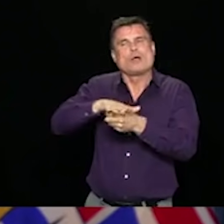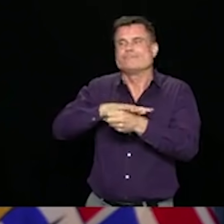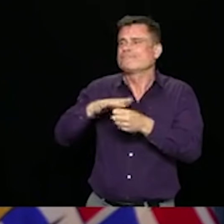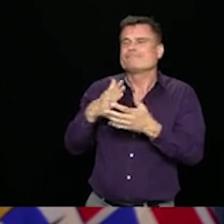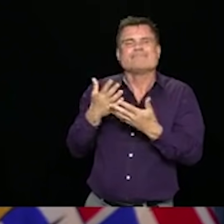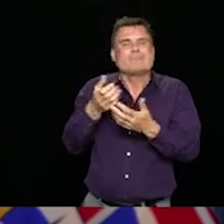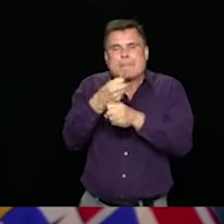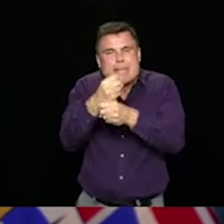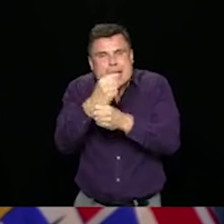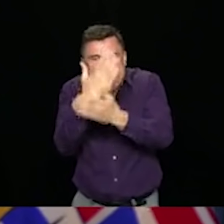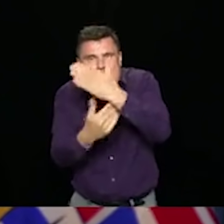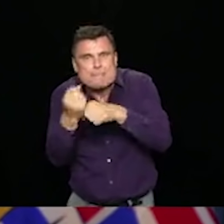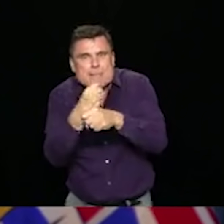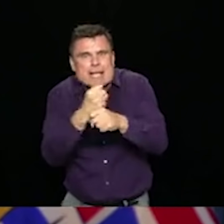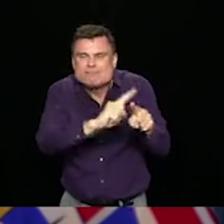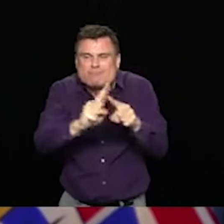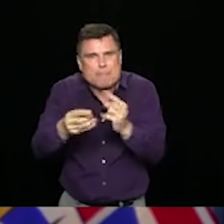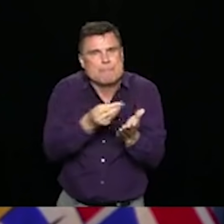arts.